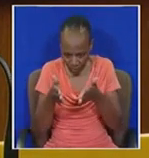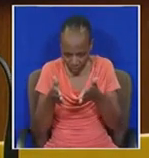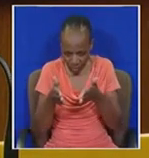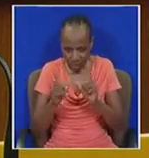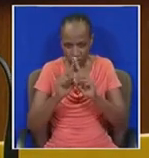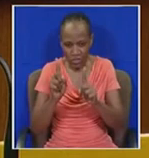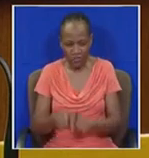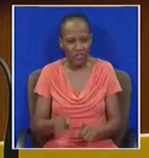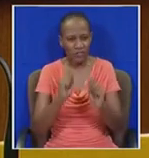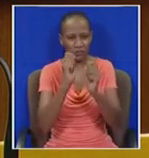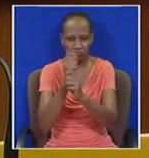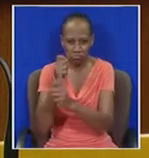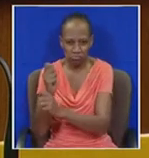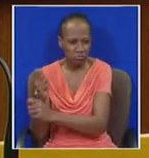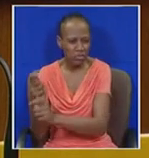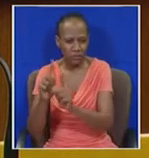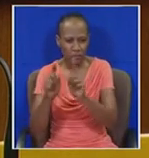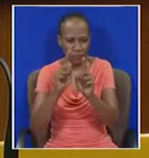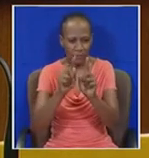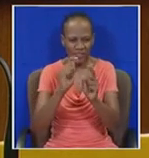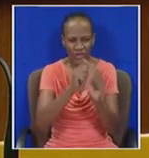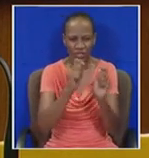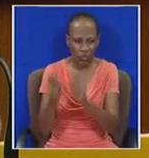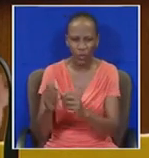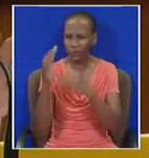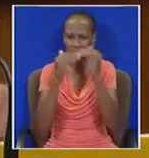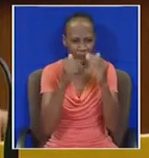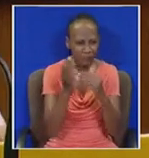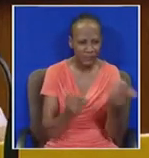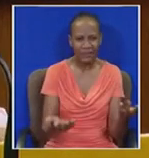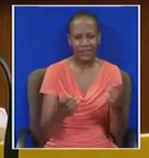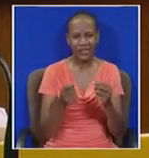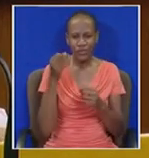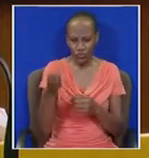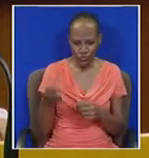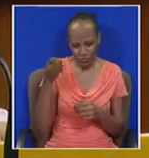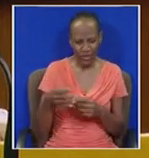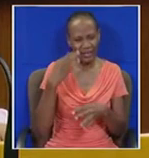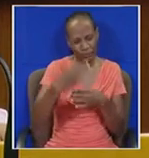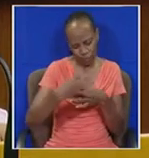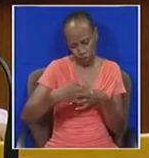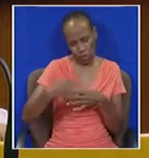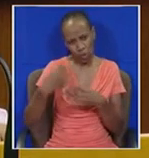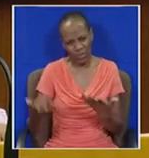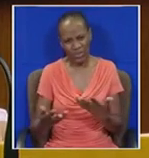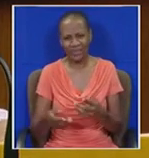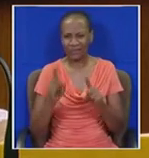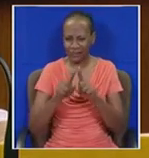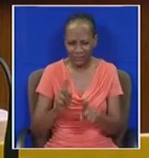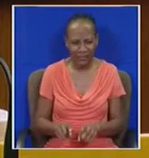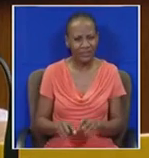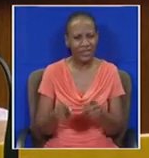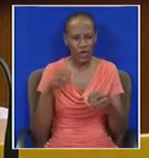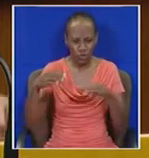sectors: rail, rolling stock, bus fleets, transport, infrastructure, automotive, clothing, textiles, leather, and